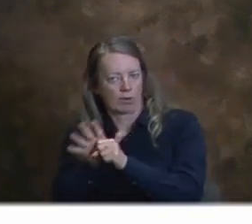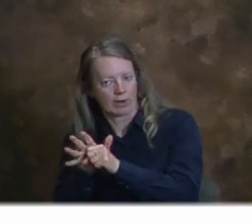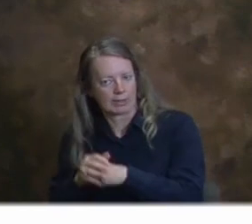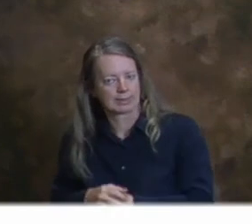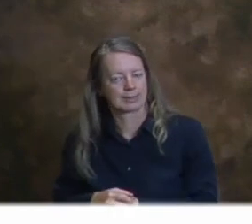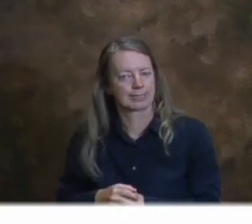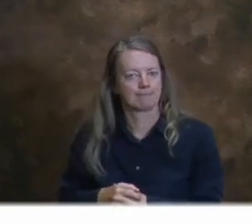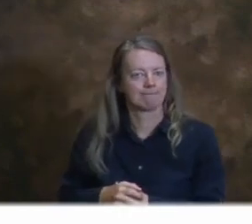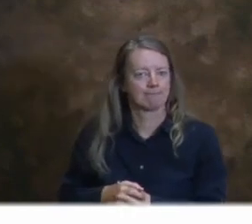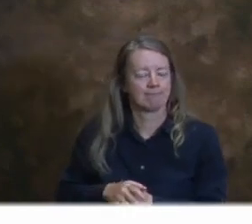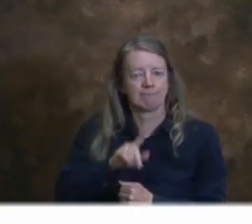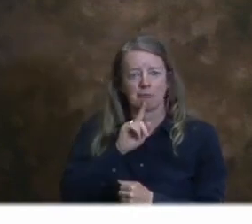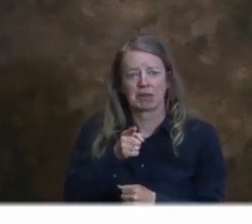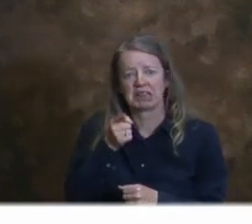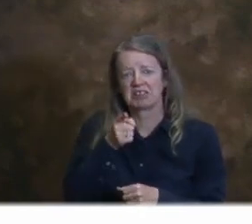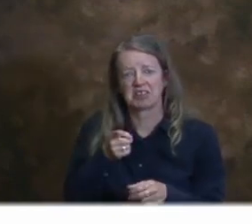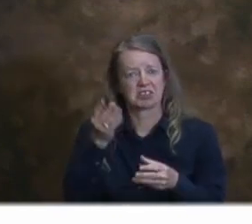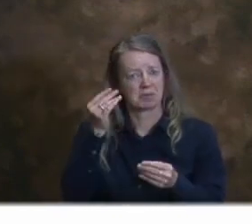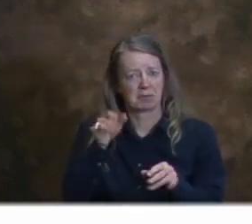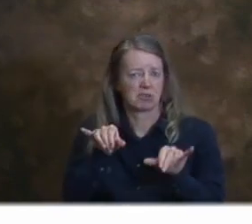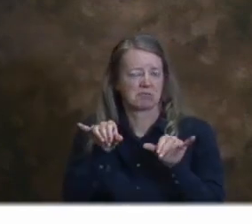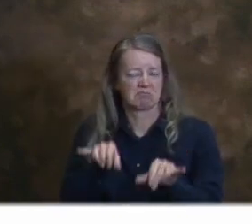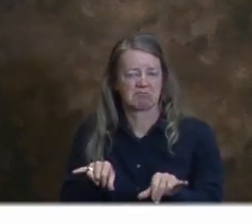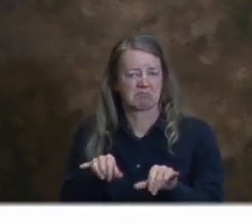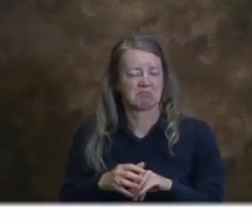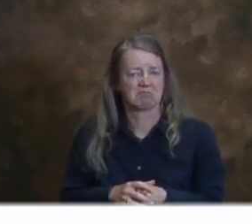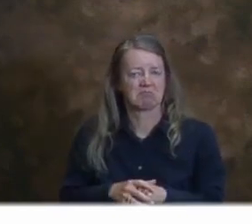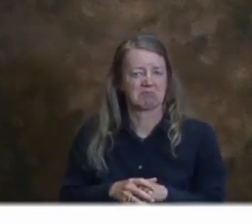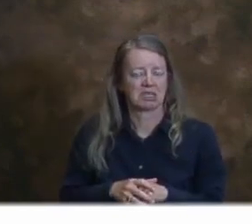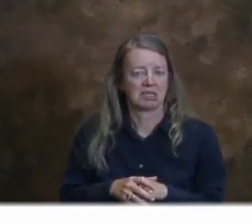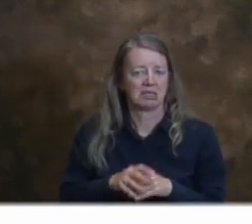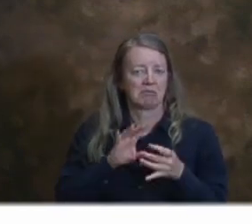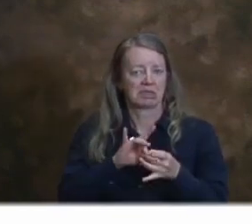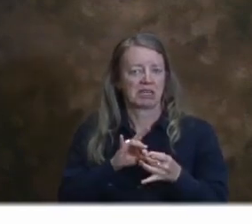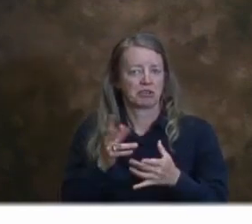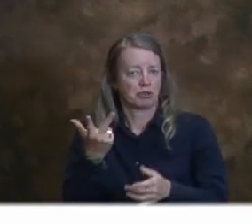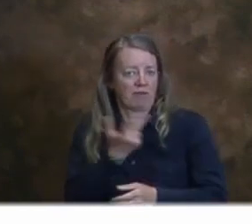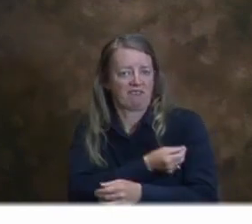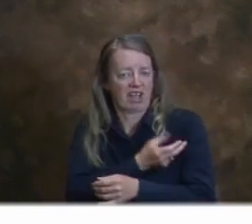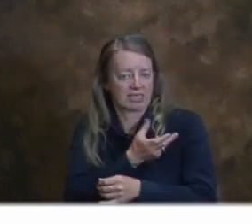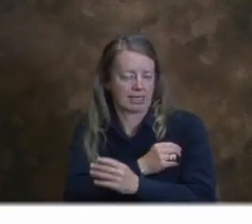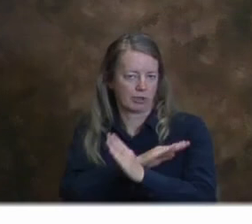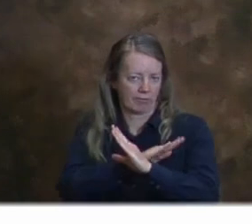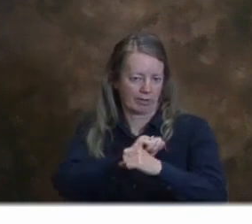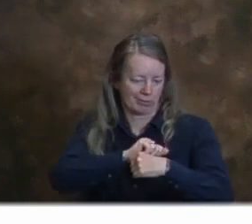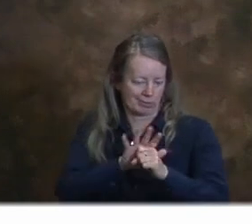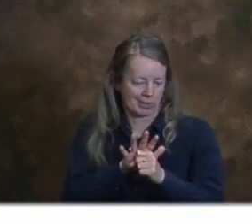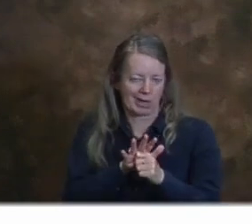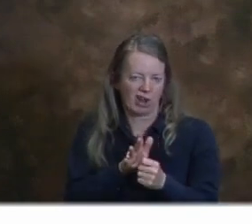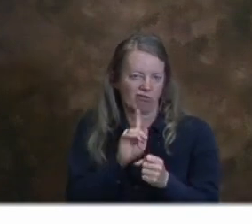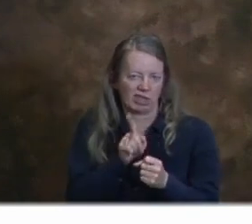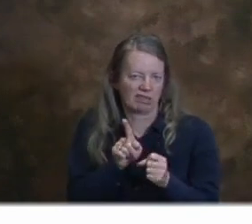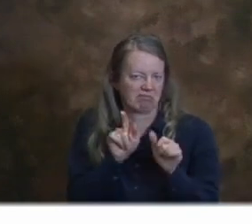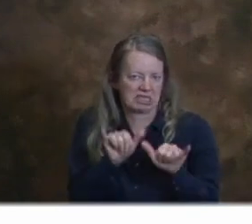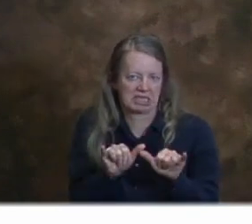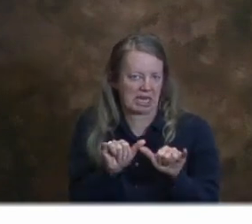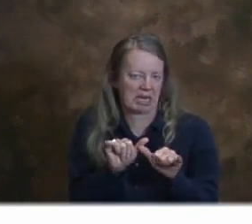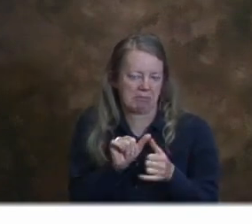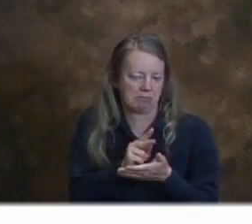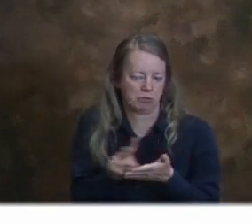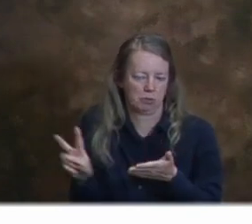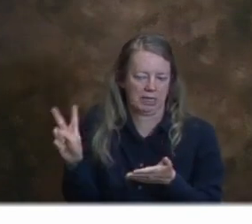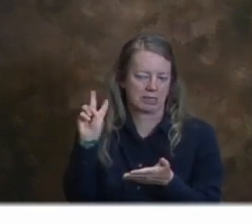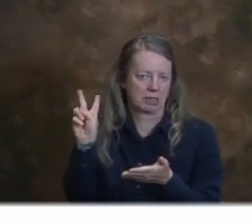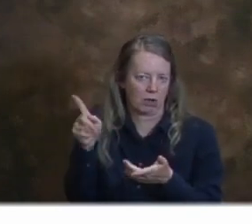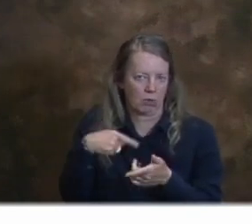So not much has changed in the uptake of vaccine by age group in the last 2 weeks since I saw you all.